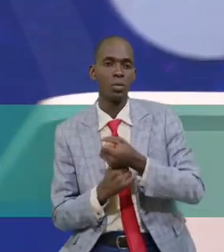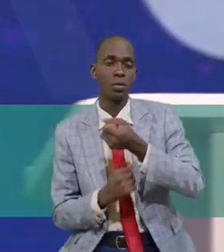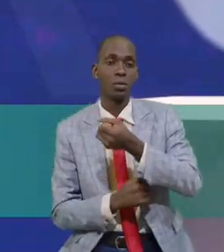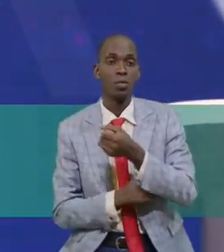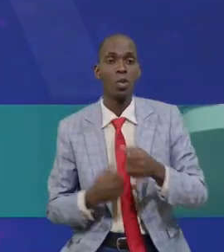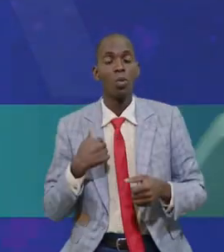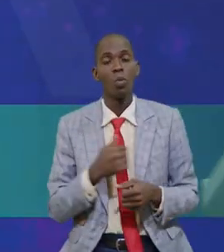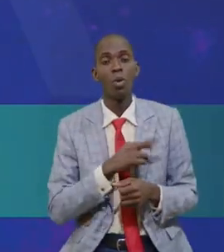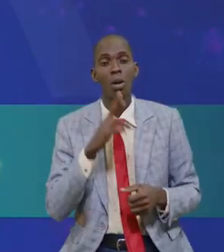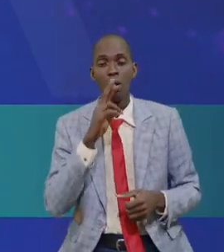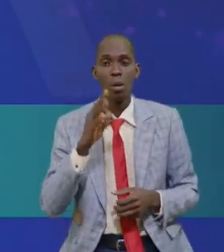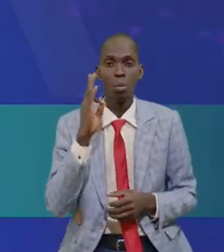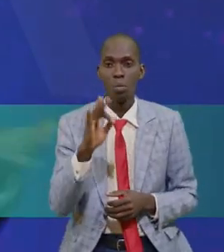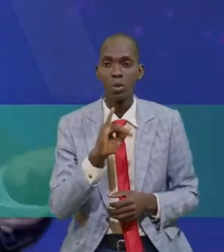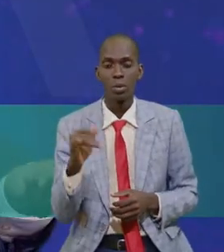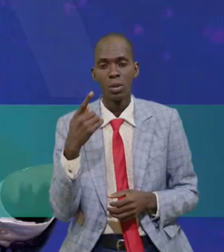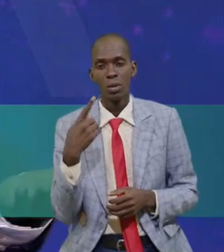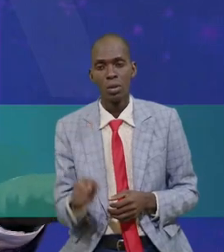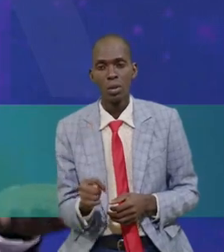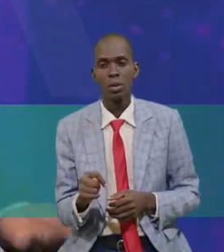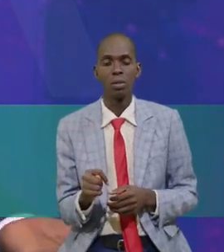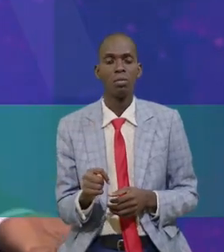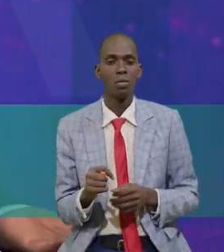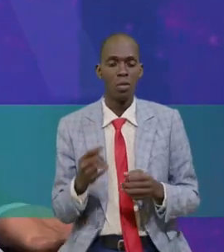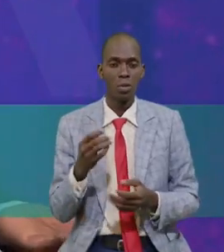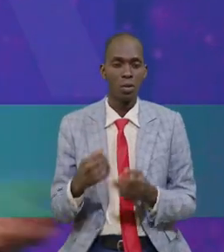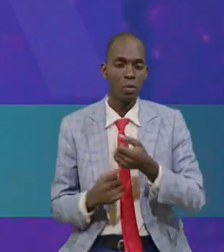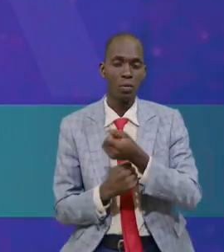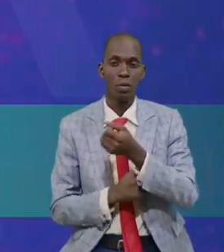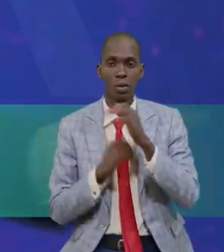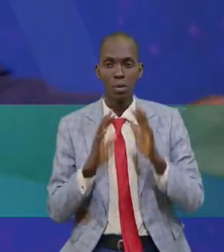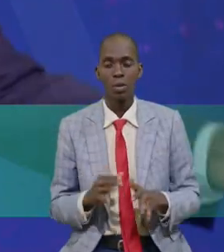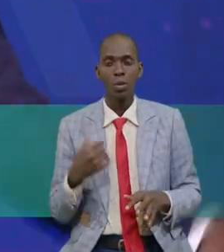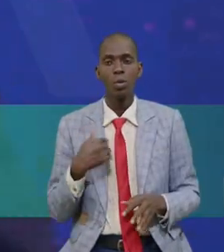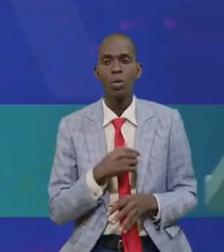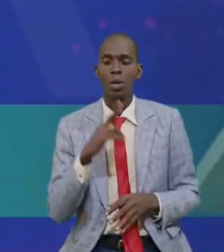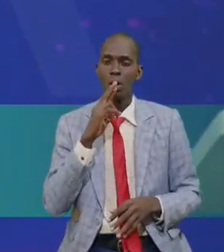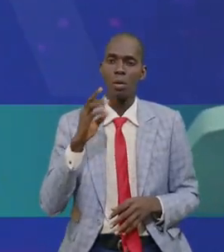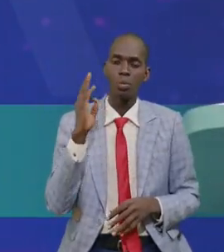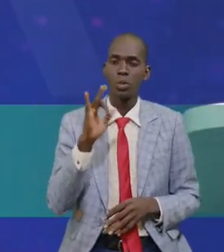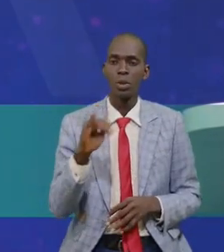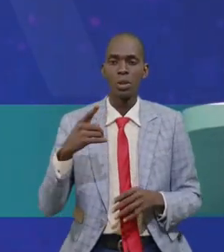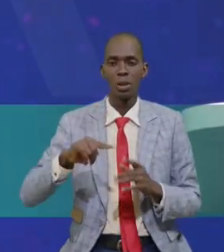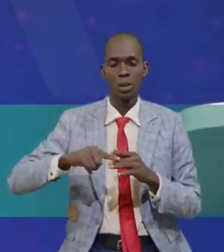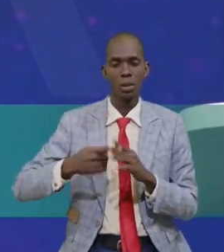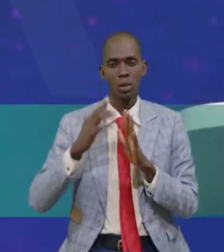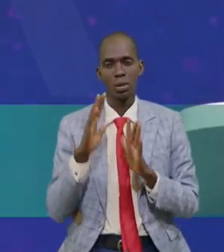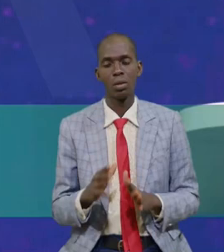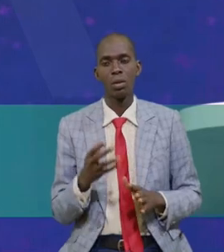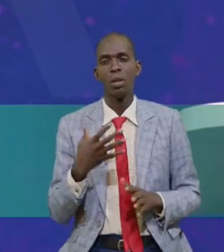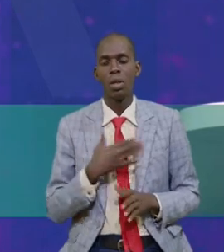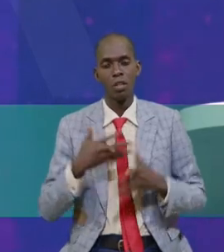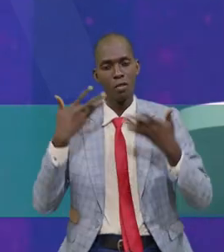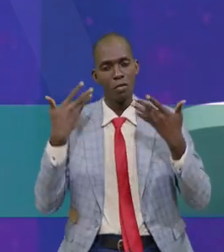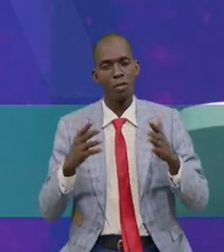we're preaching the founder, we're preaching the finisher of our faith. Look at 1 Corinthians chapter